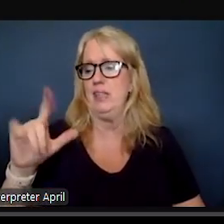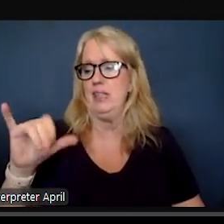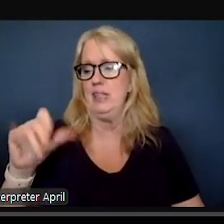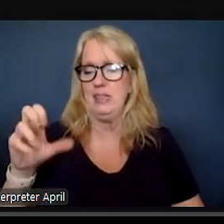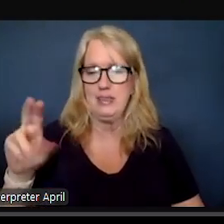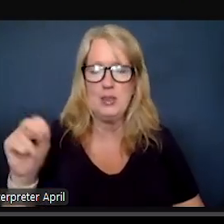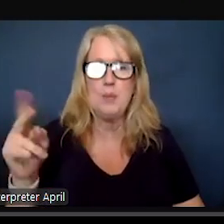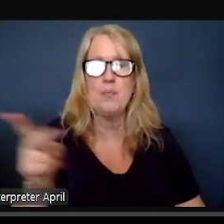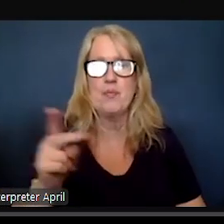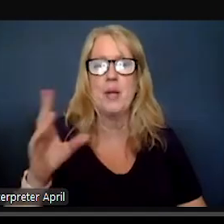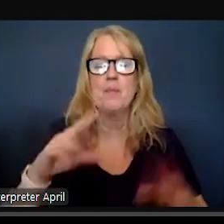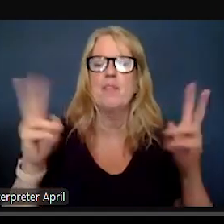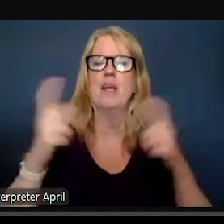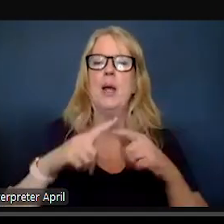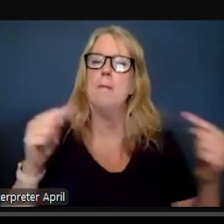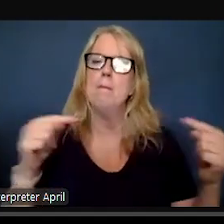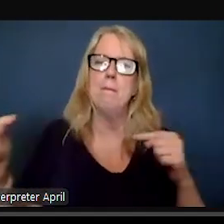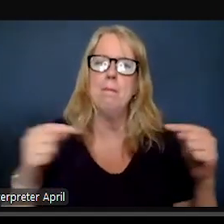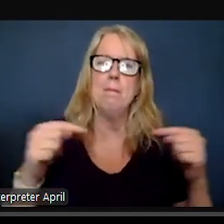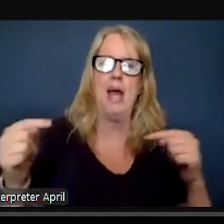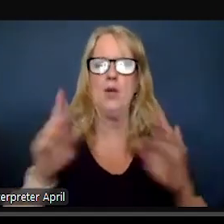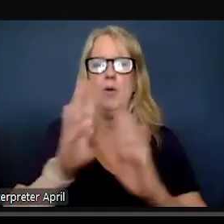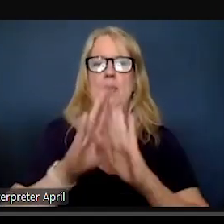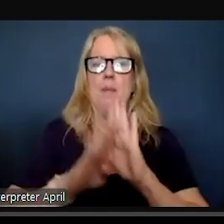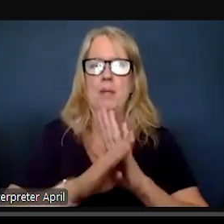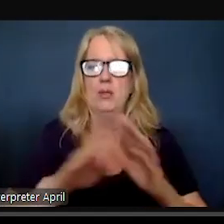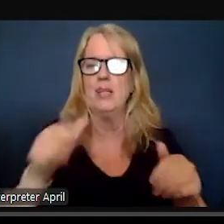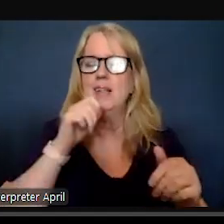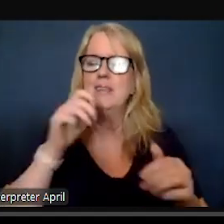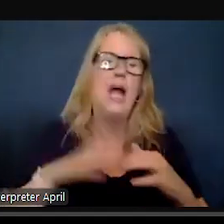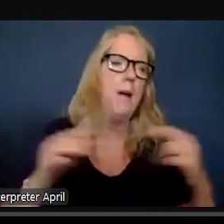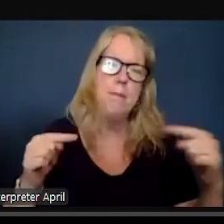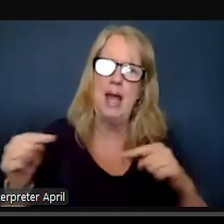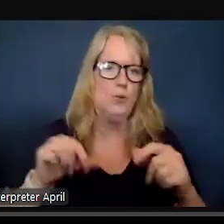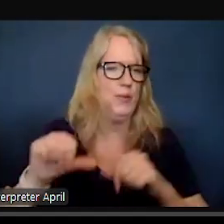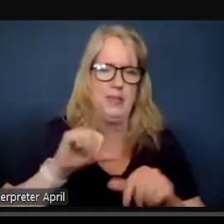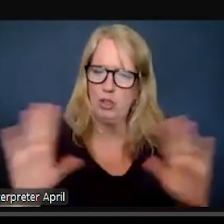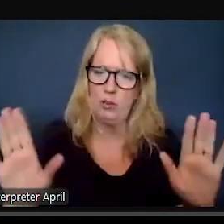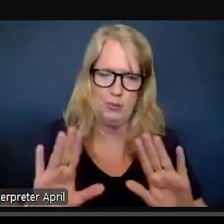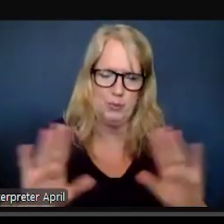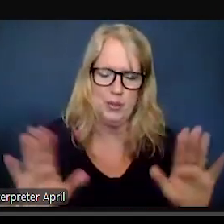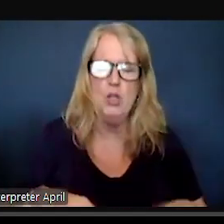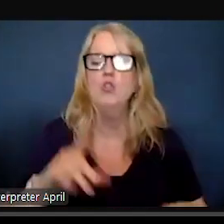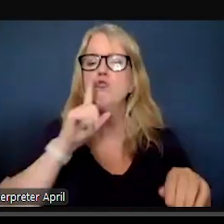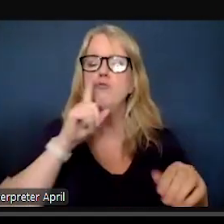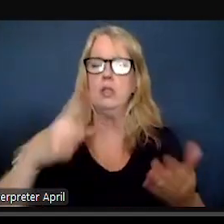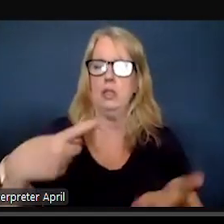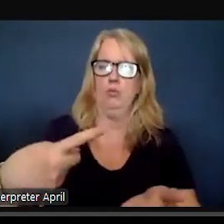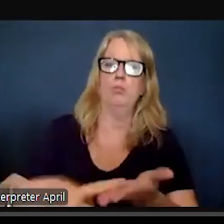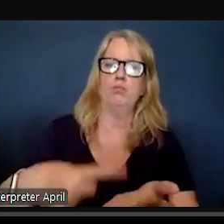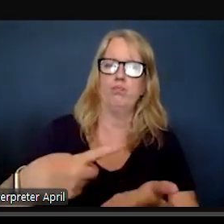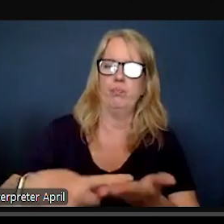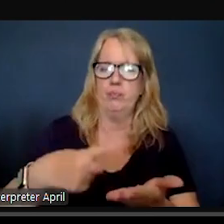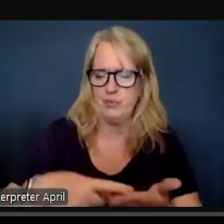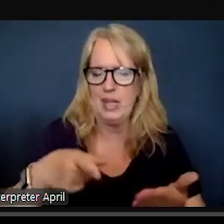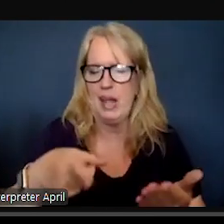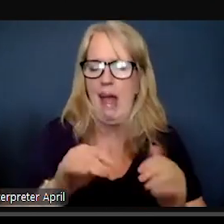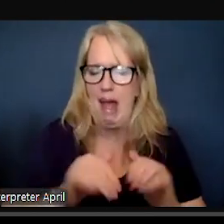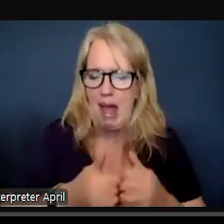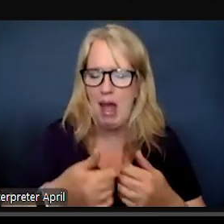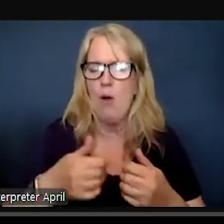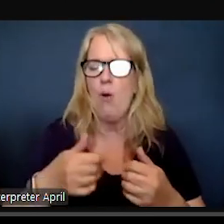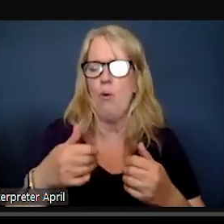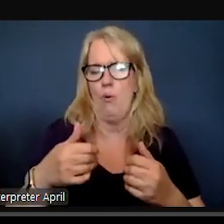be doing something called Battle of the Bills. Now, they're not battling with each other. They're really going to be talking about